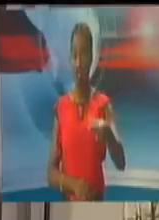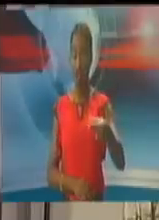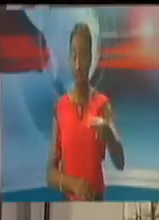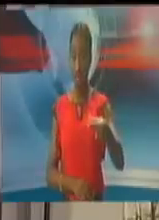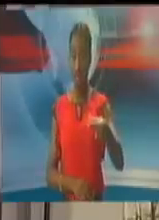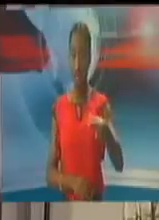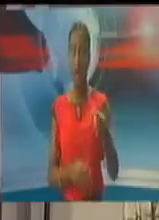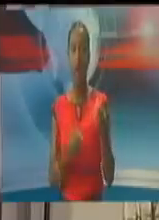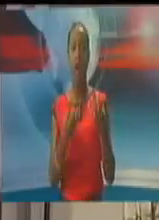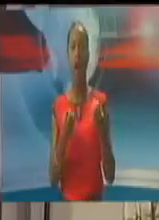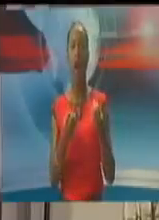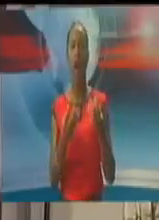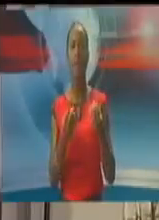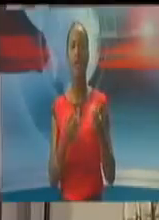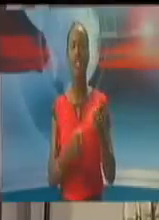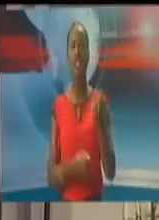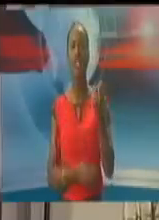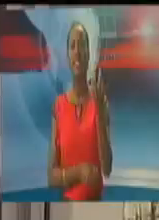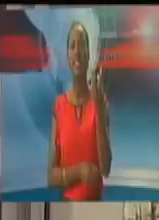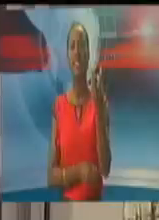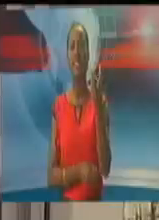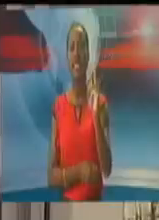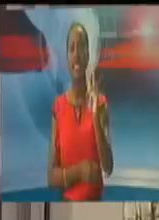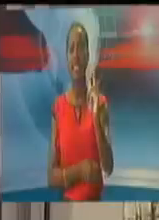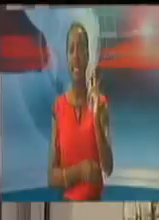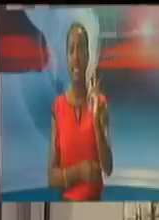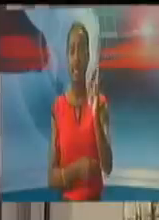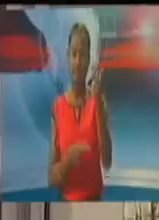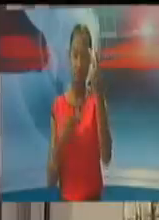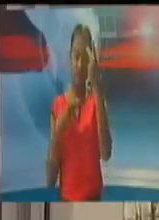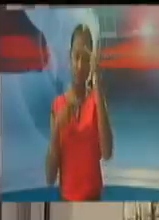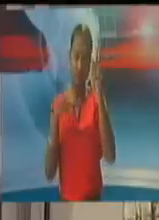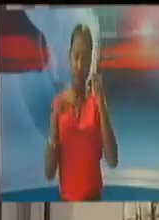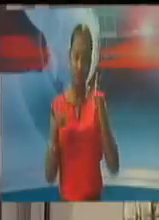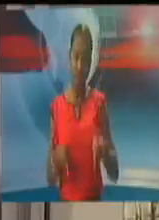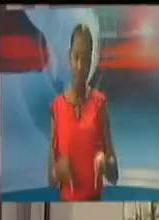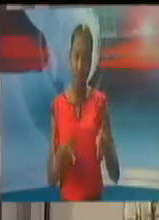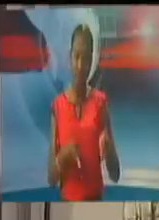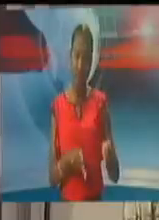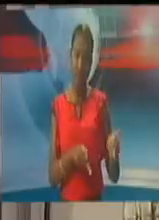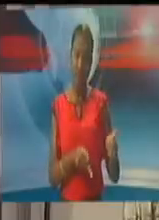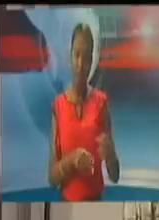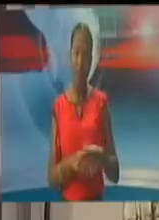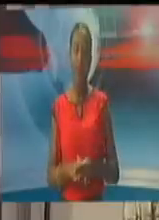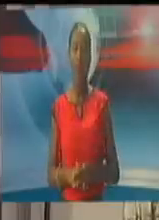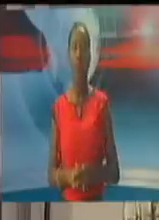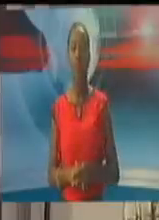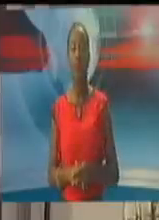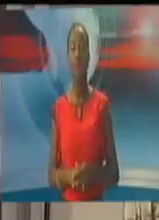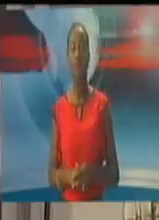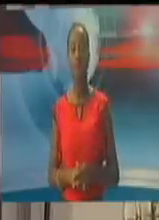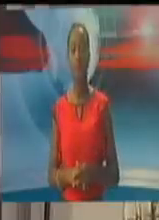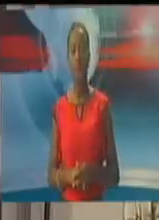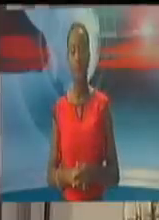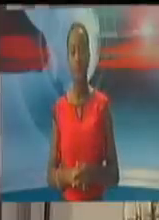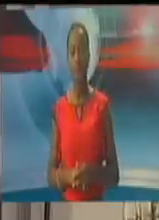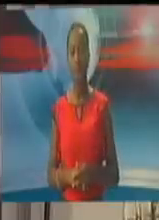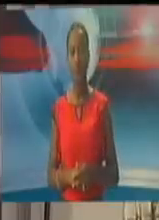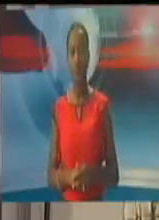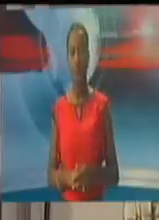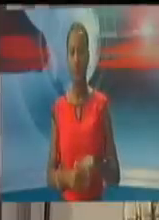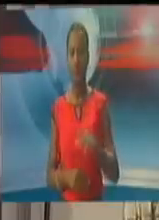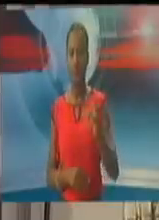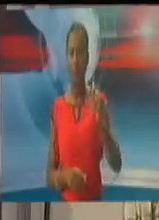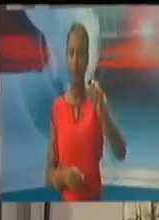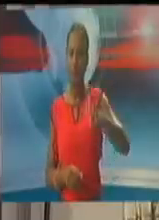you have 16 patients, and in that 16 patients, it must be reminded